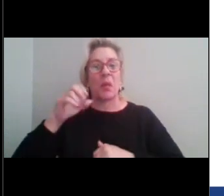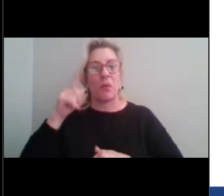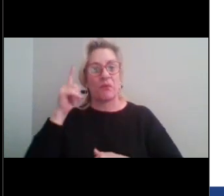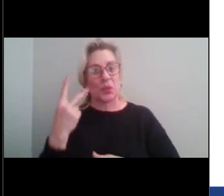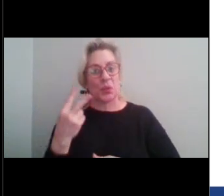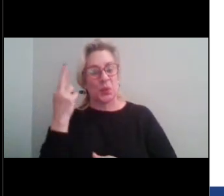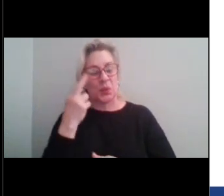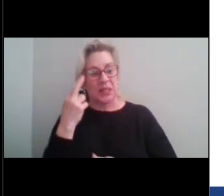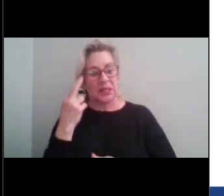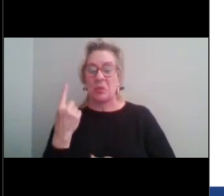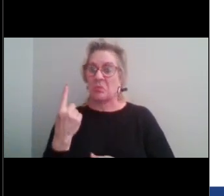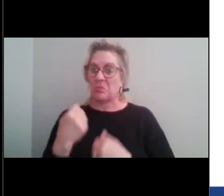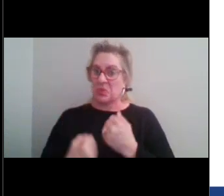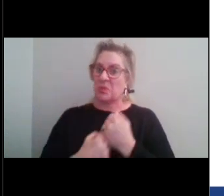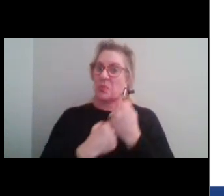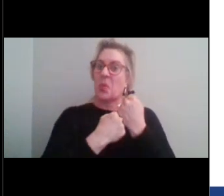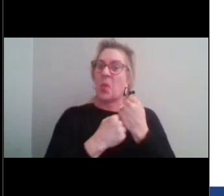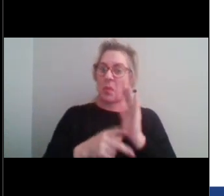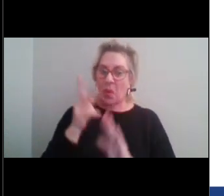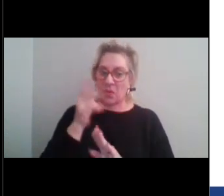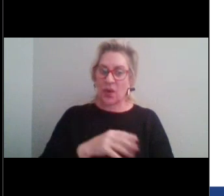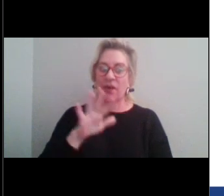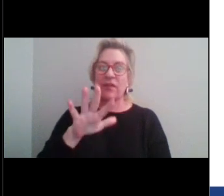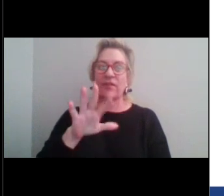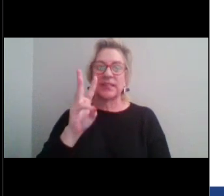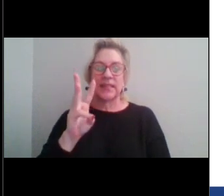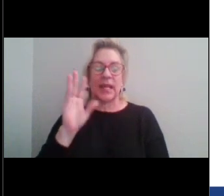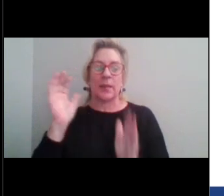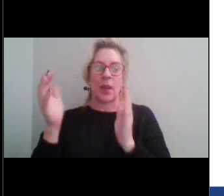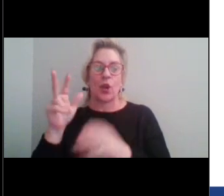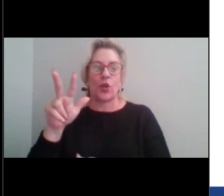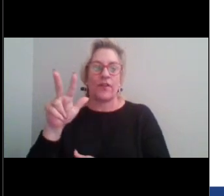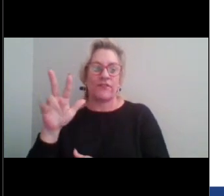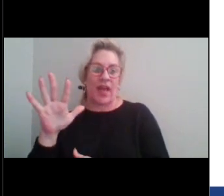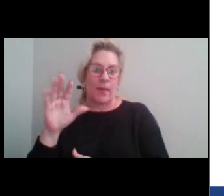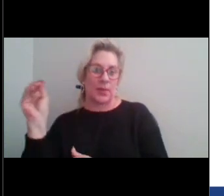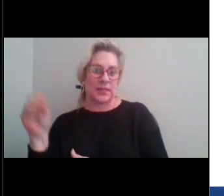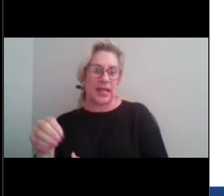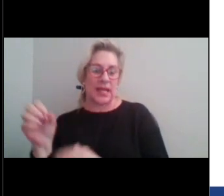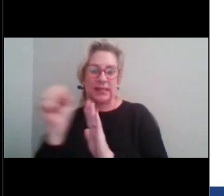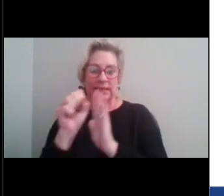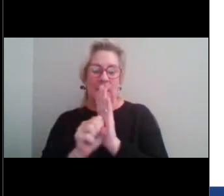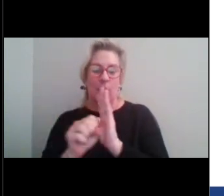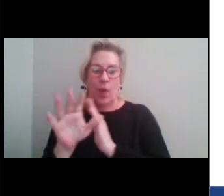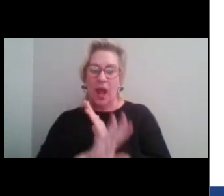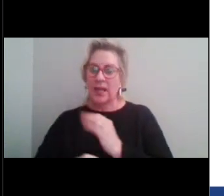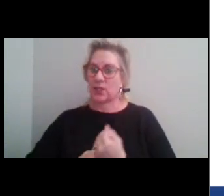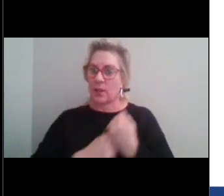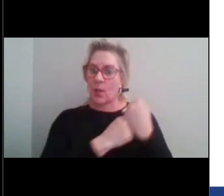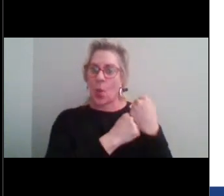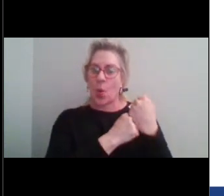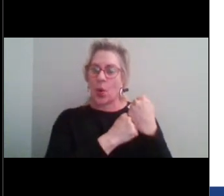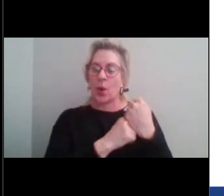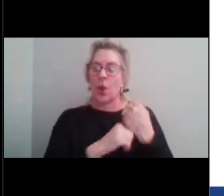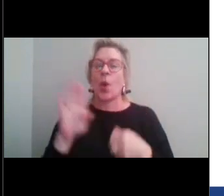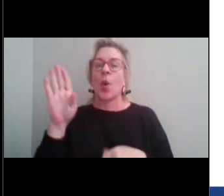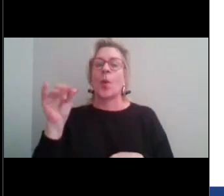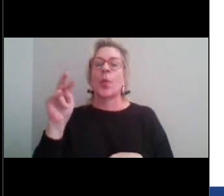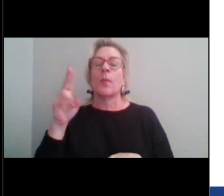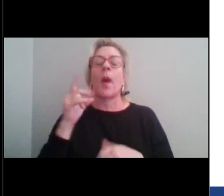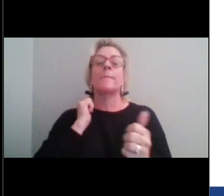the support for the project was 56 to 35 on a statewide basis in support of the program. When the bond bill passed back